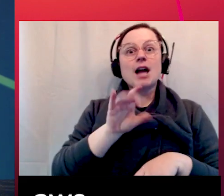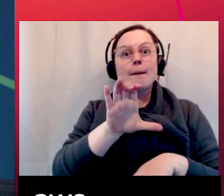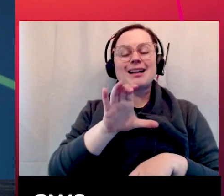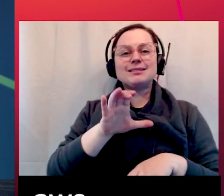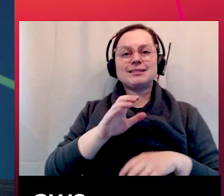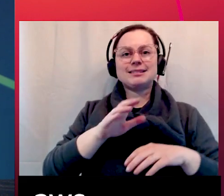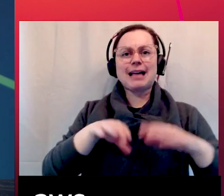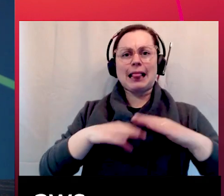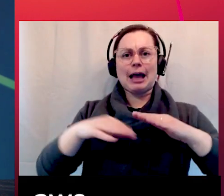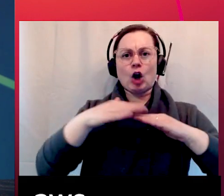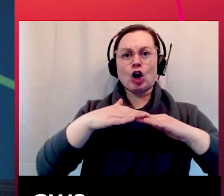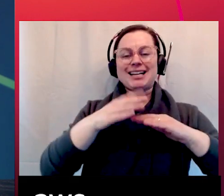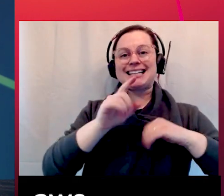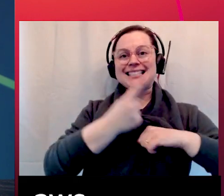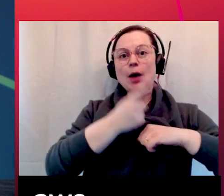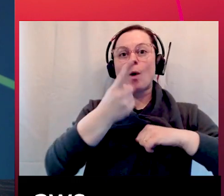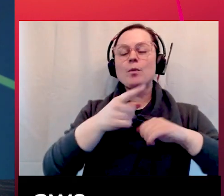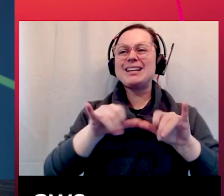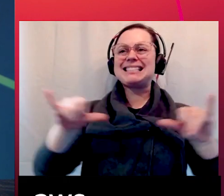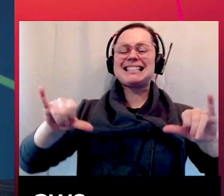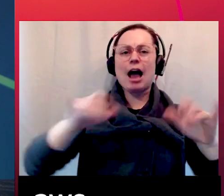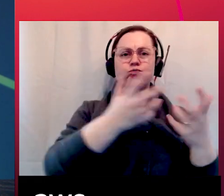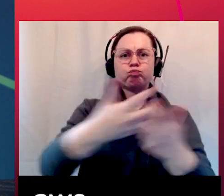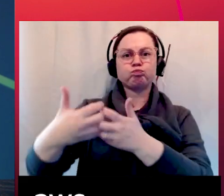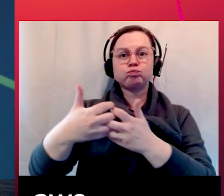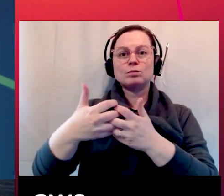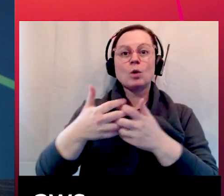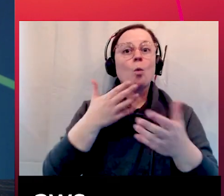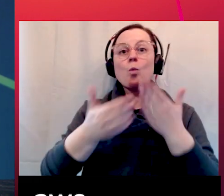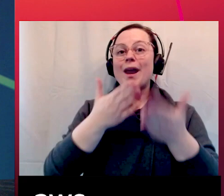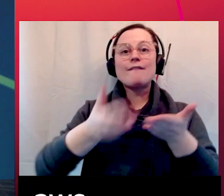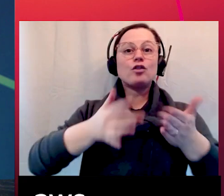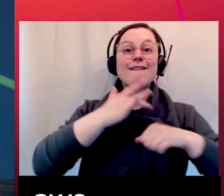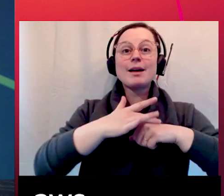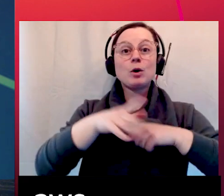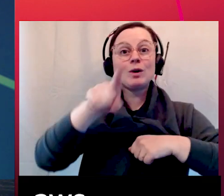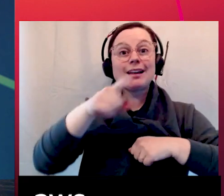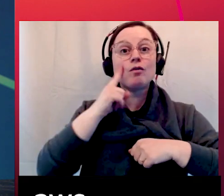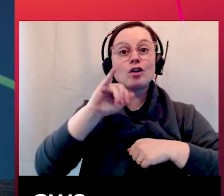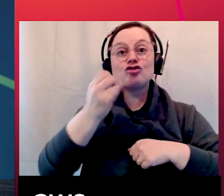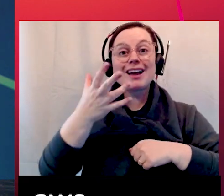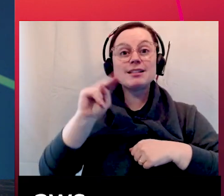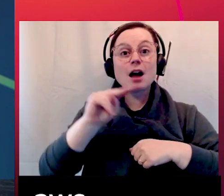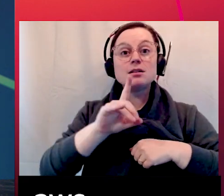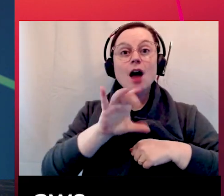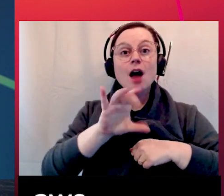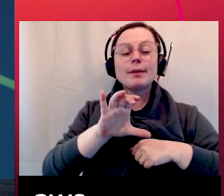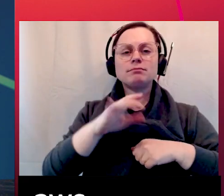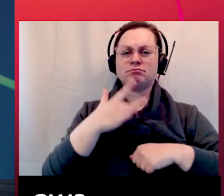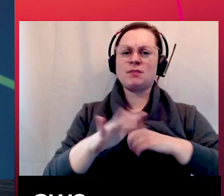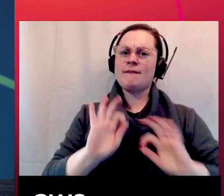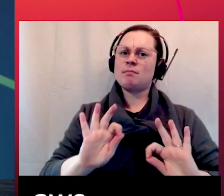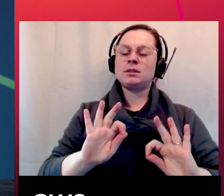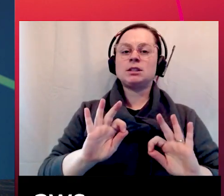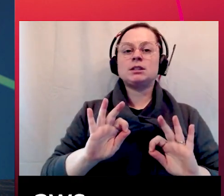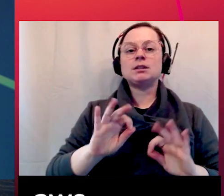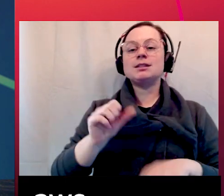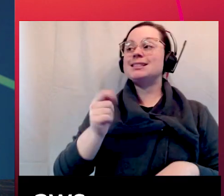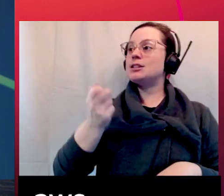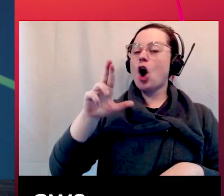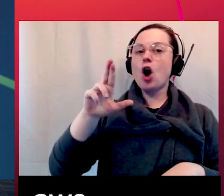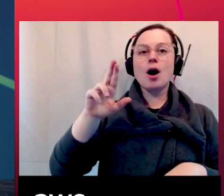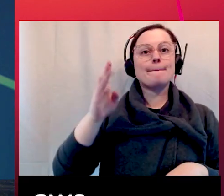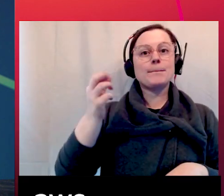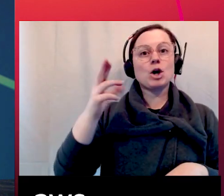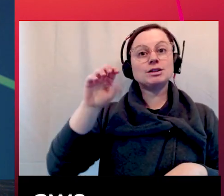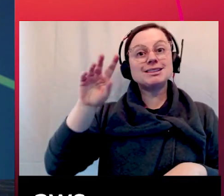can provide the highest availability that you need for JSON documents. Then we partnered with Starburst to really offer SQL